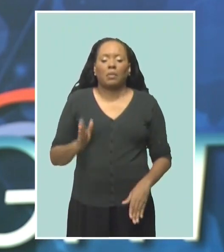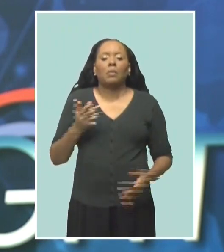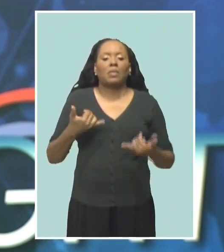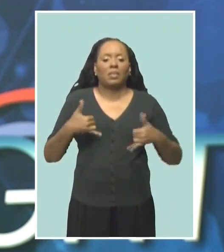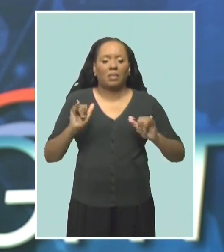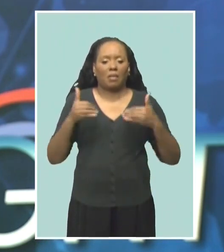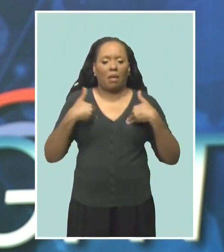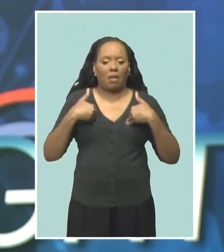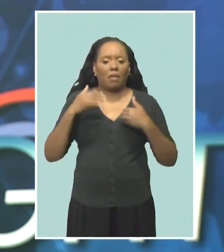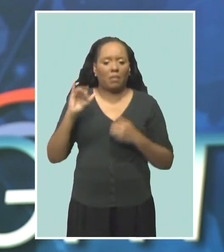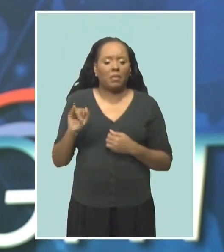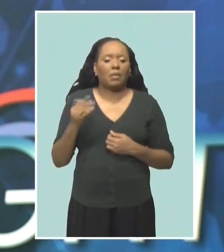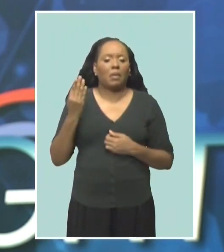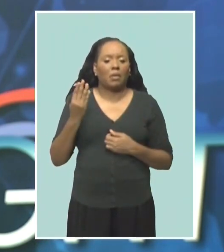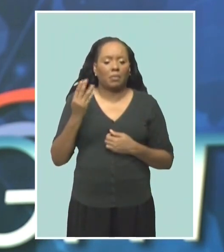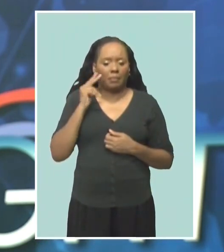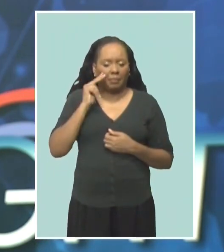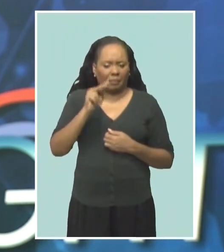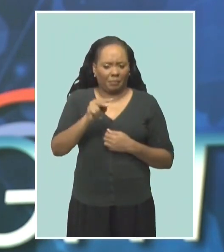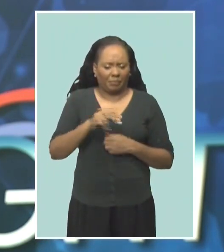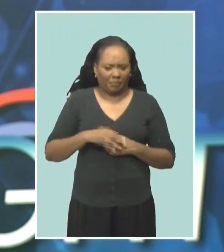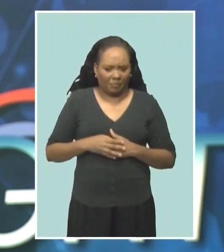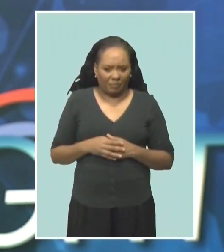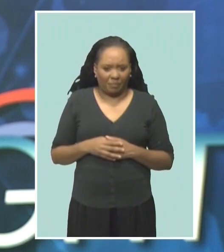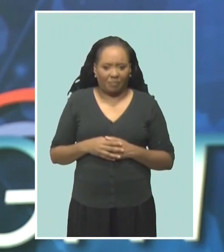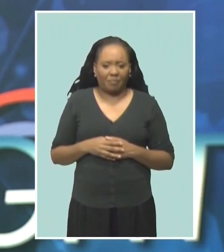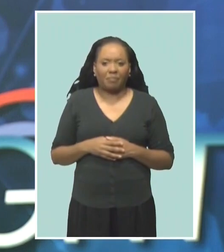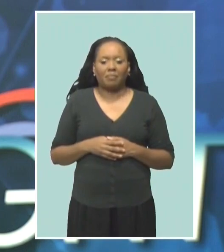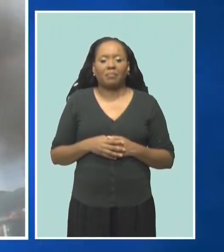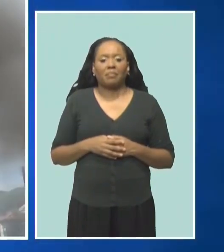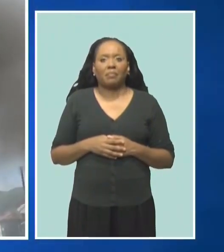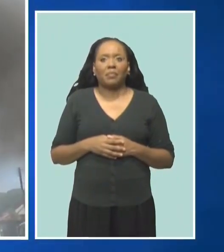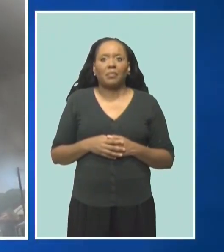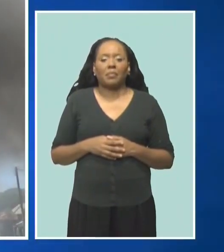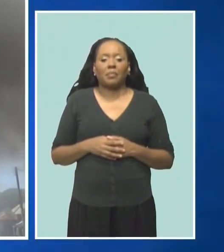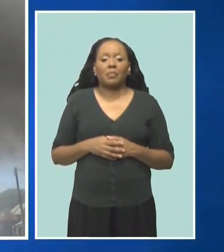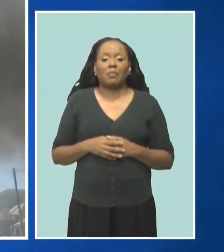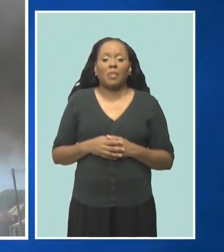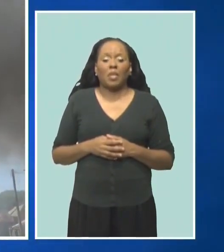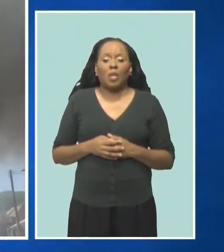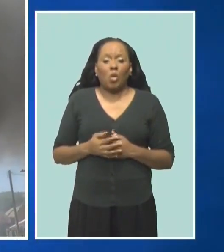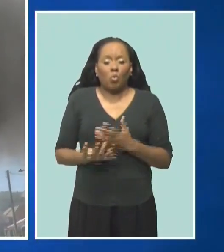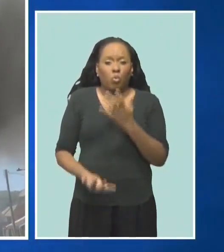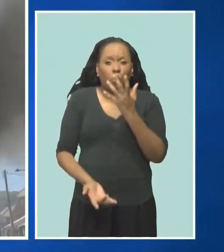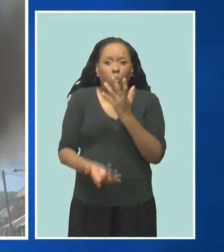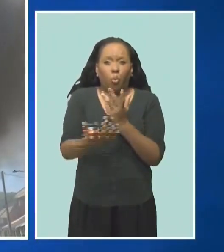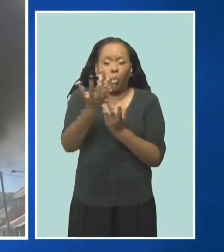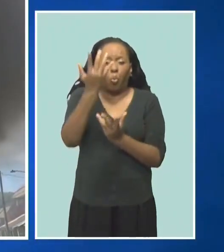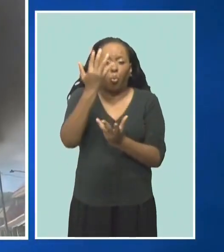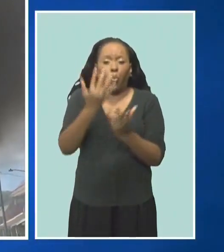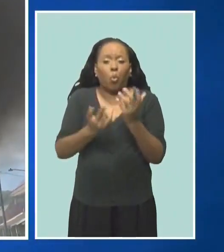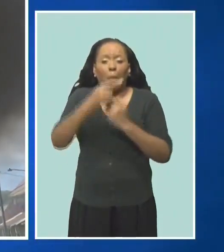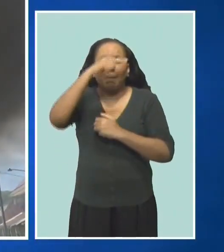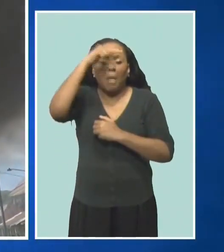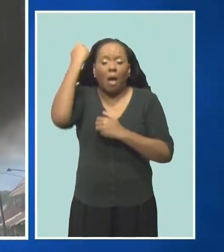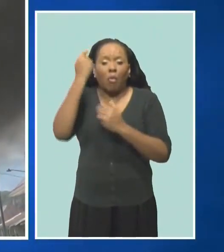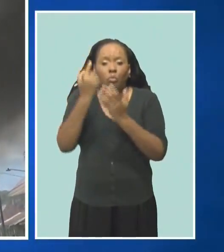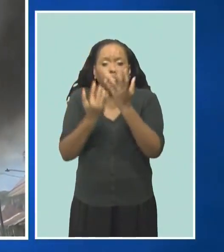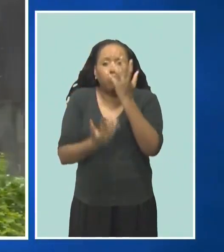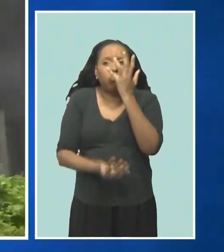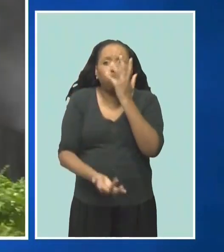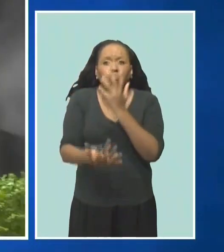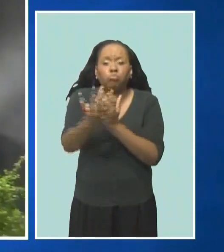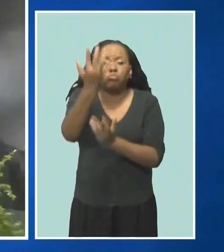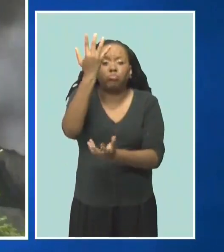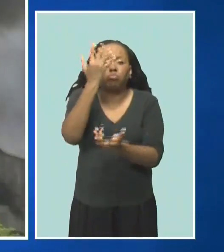a job. Trevor Thorpe reports. Billowing smoke from the raging inferno that engulfed the Builders Value Mart